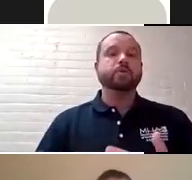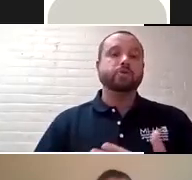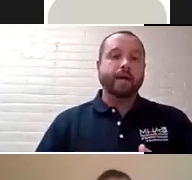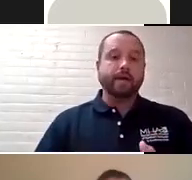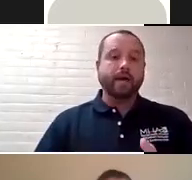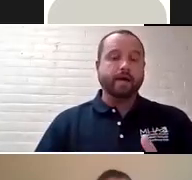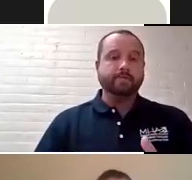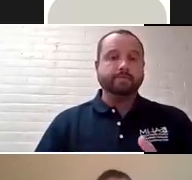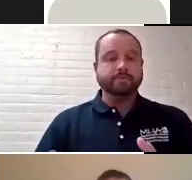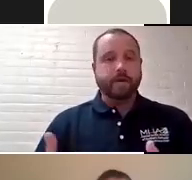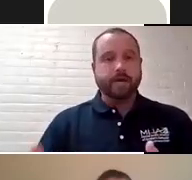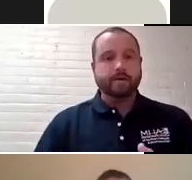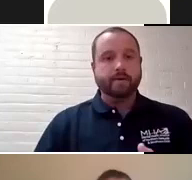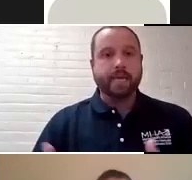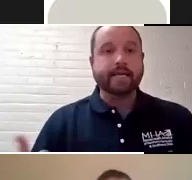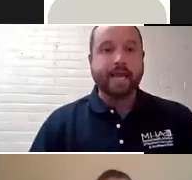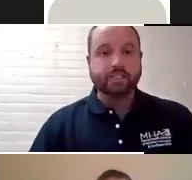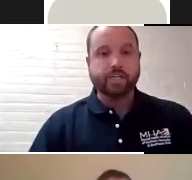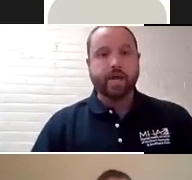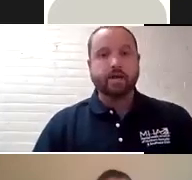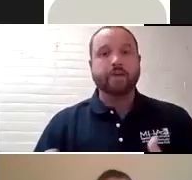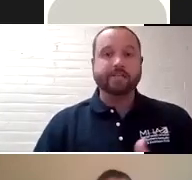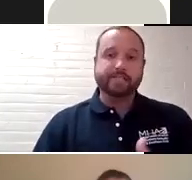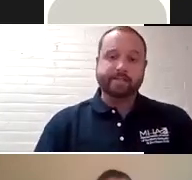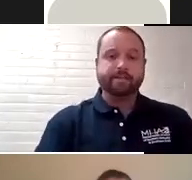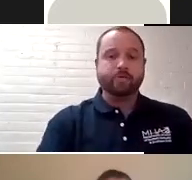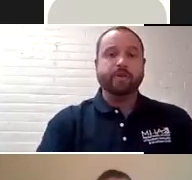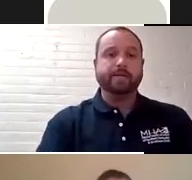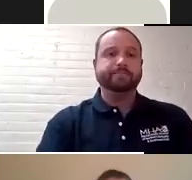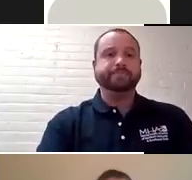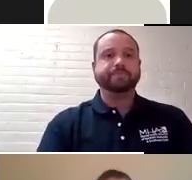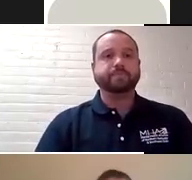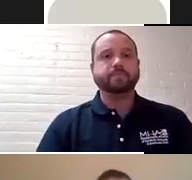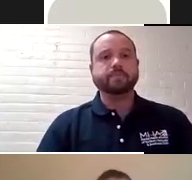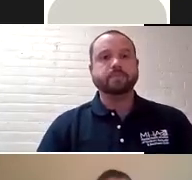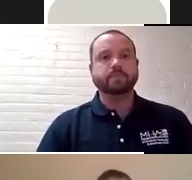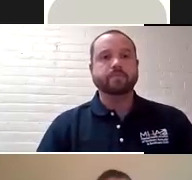they're able to engage authentically through that.